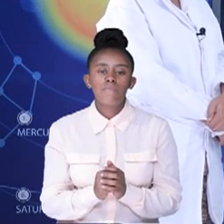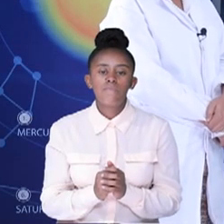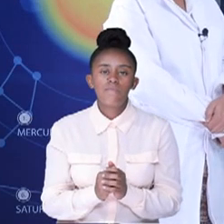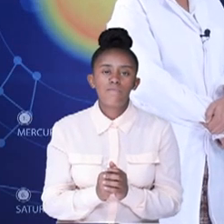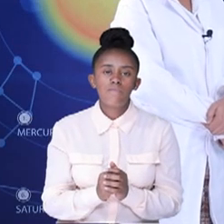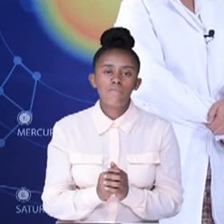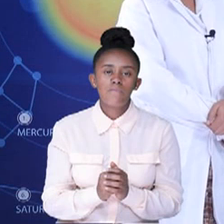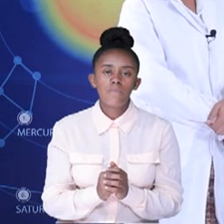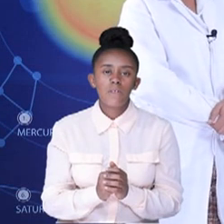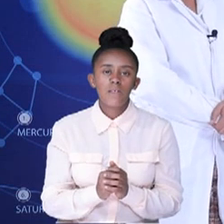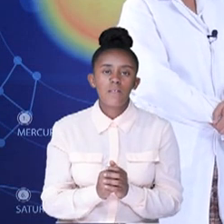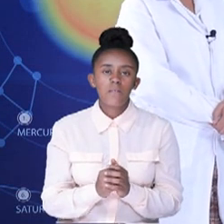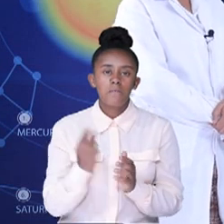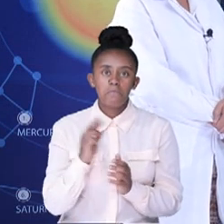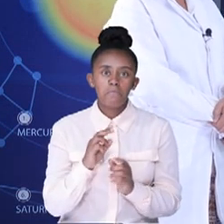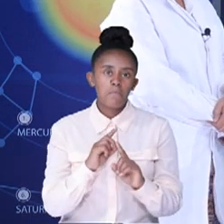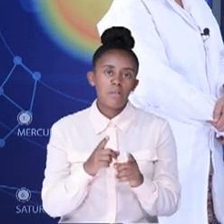I have listed the following: